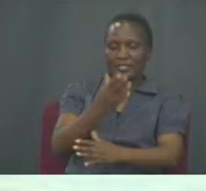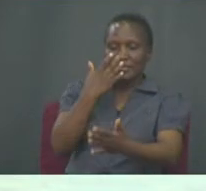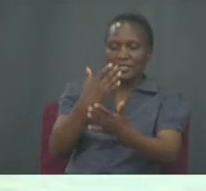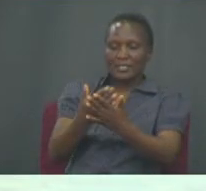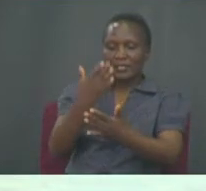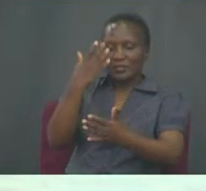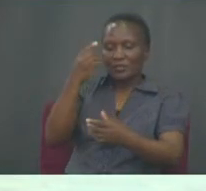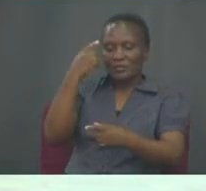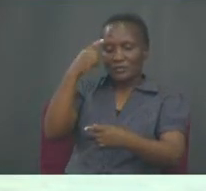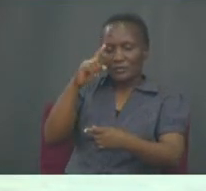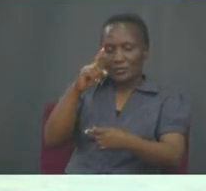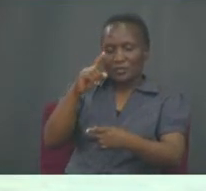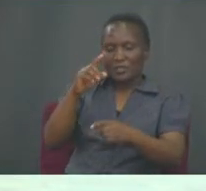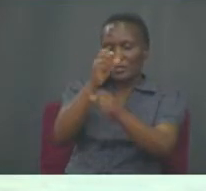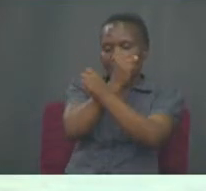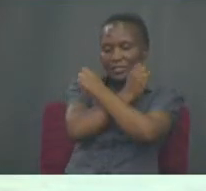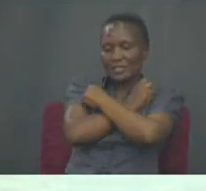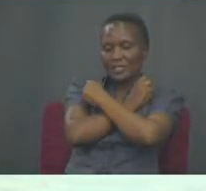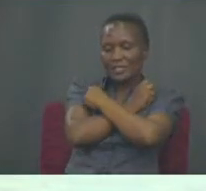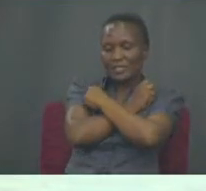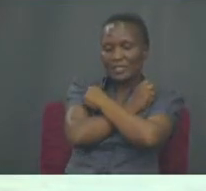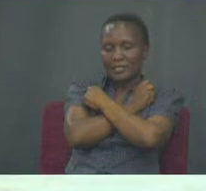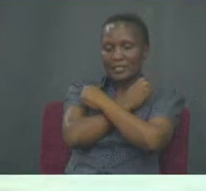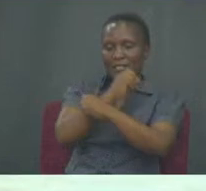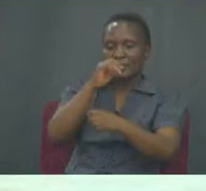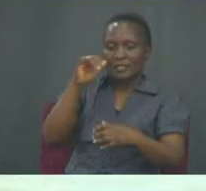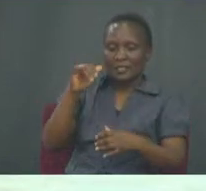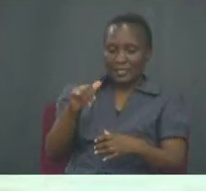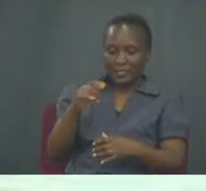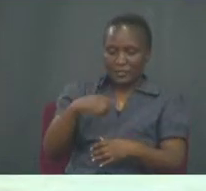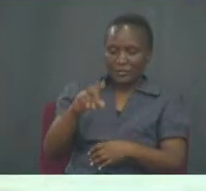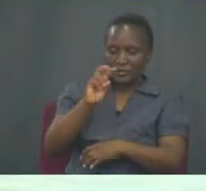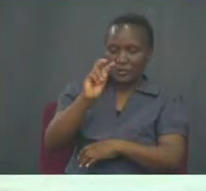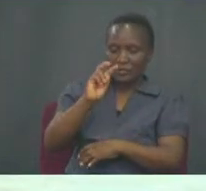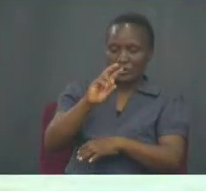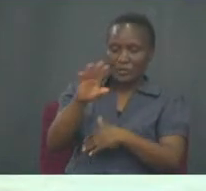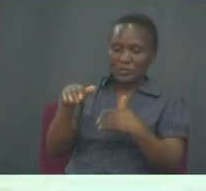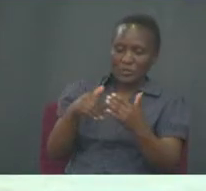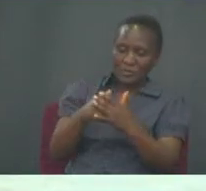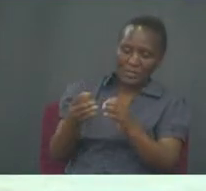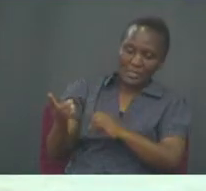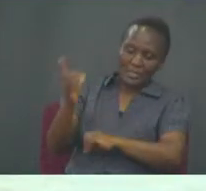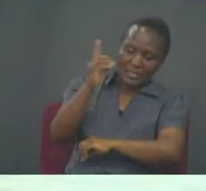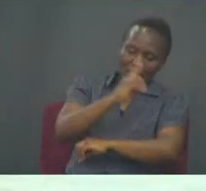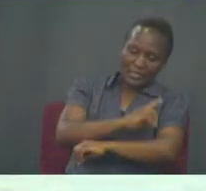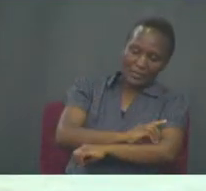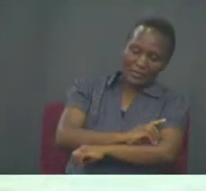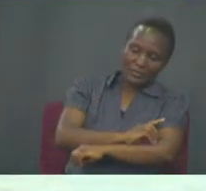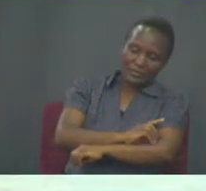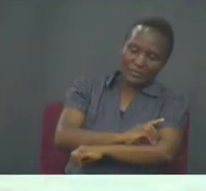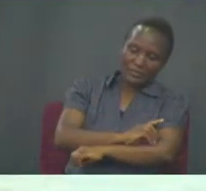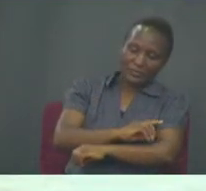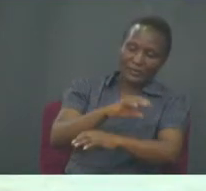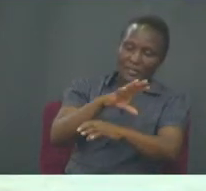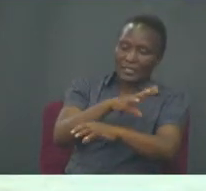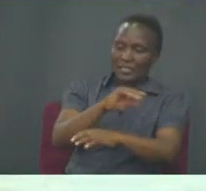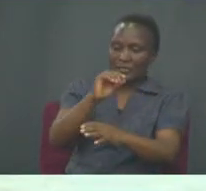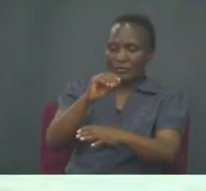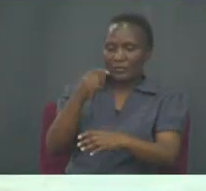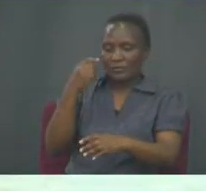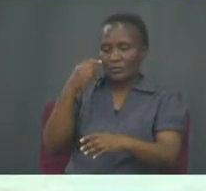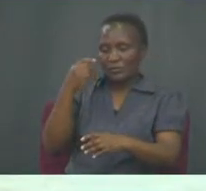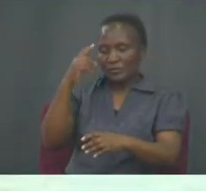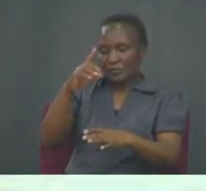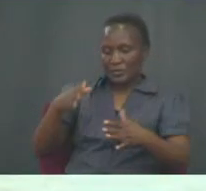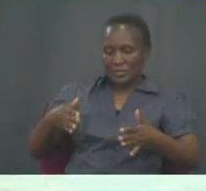thanking you for the love that we saw the whole of today, and for allowing us to make